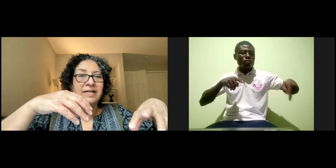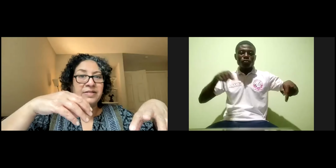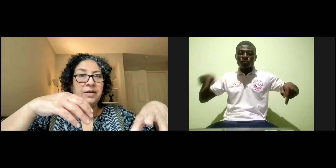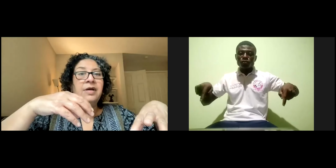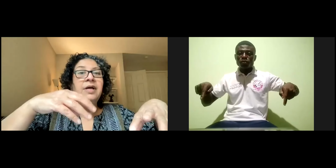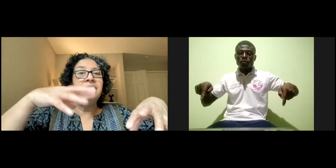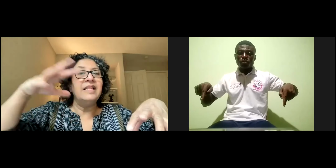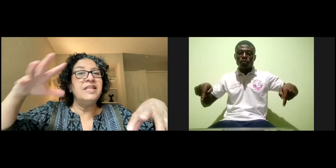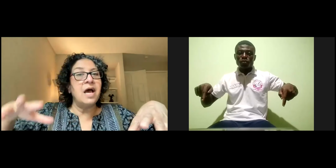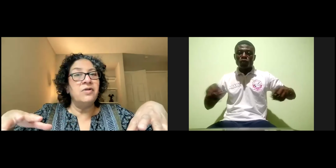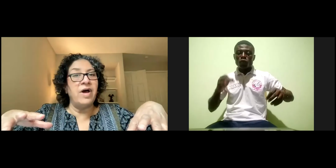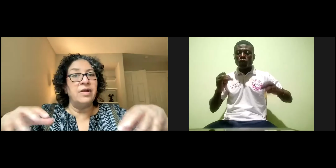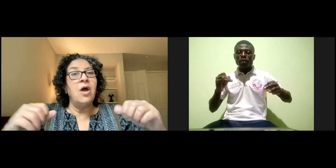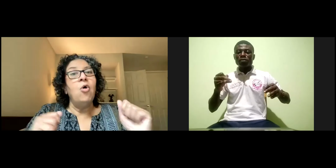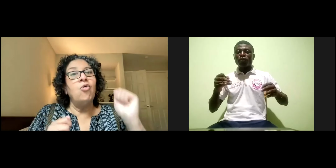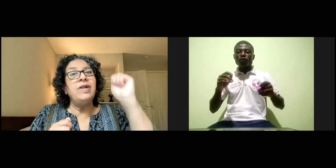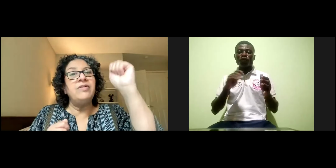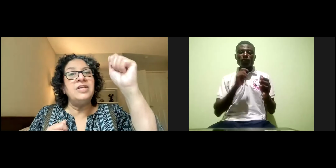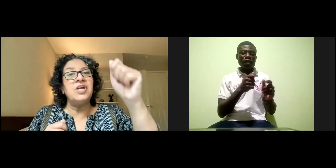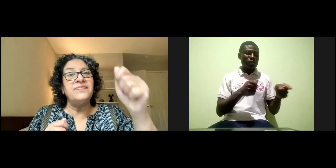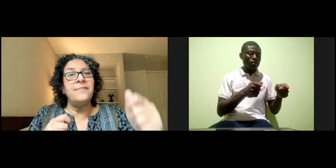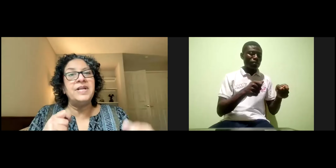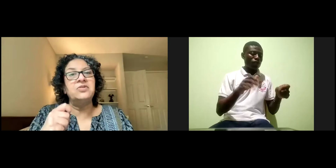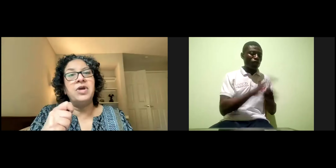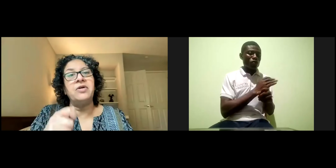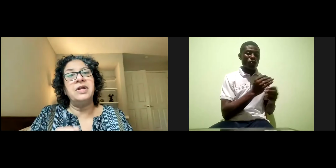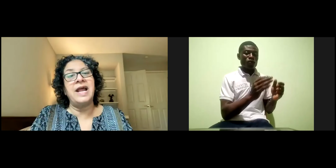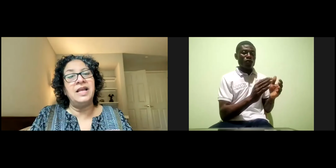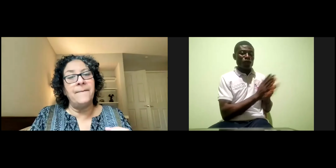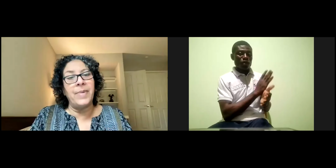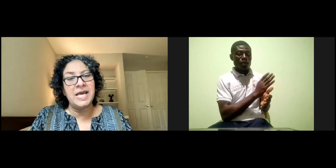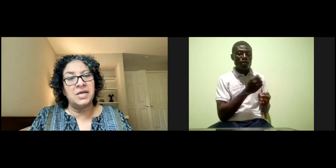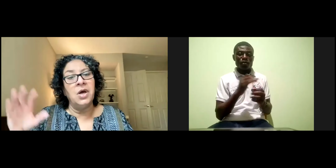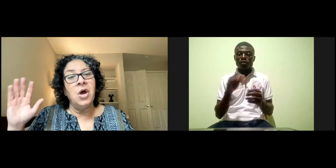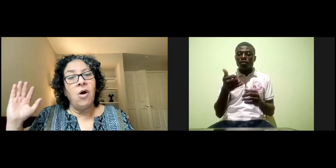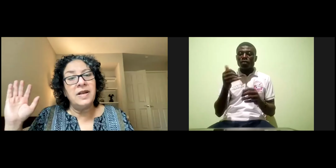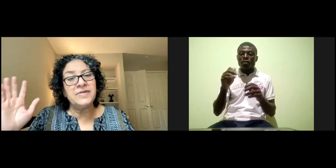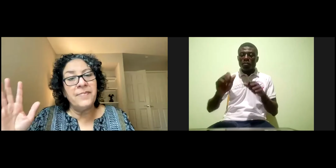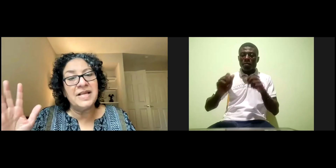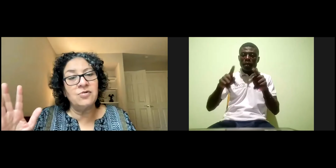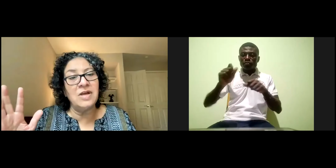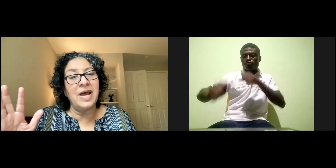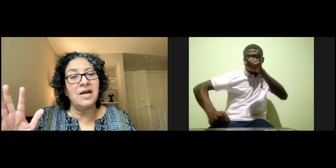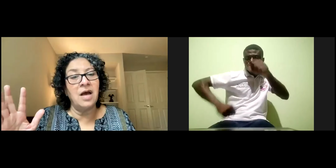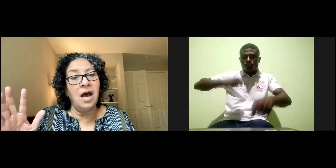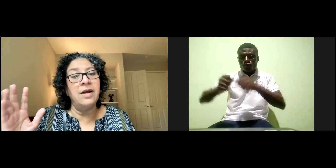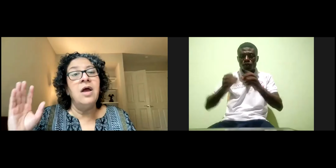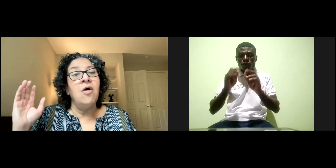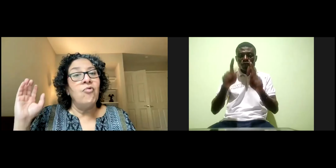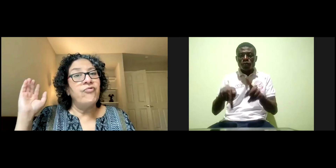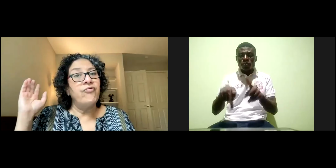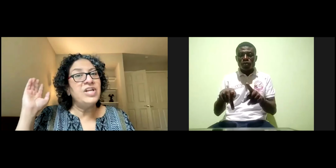up faster than the other one, who will reach, if somebody is going on riding a bike, or if somebody is going by a